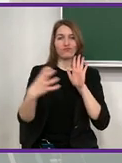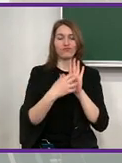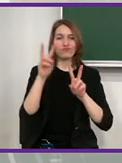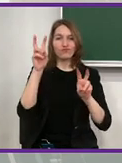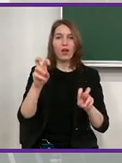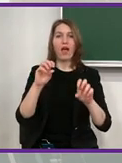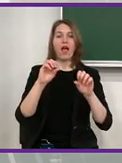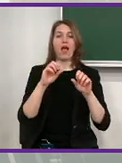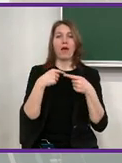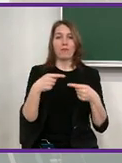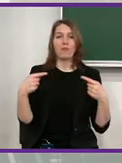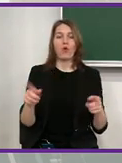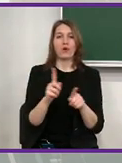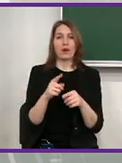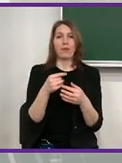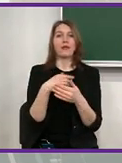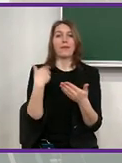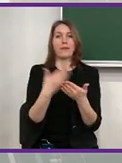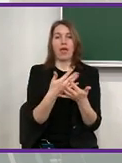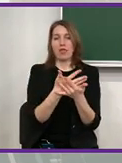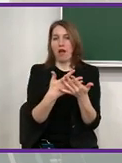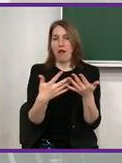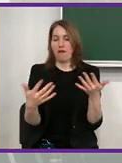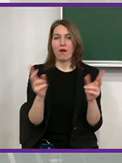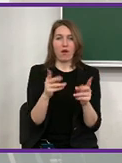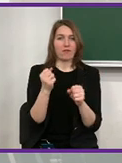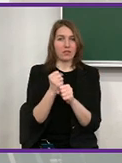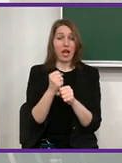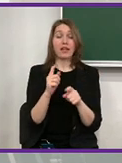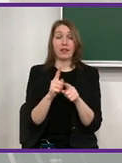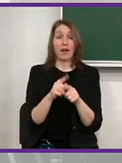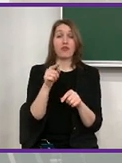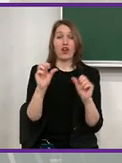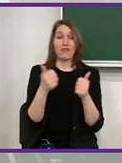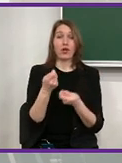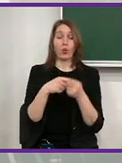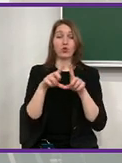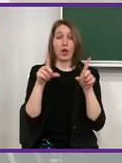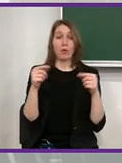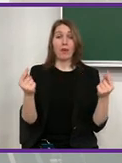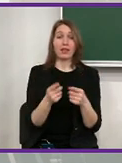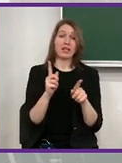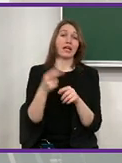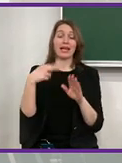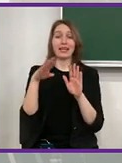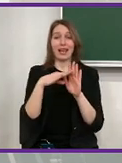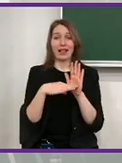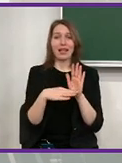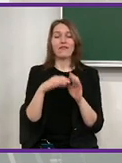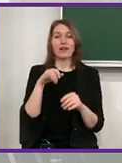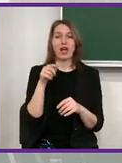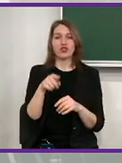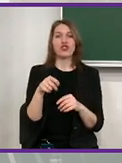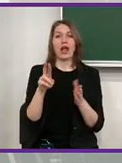like independent companies, but they use the same brand and the same assortment of goods. And these companies